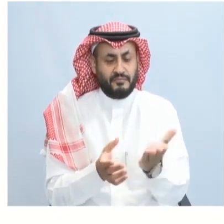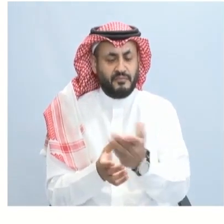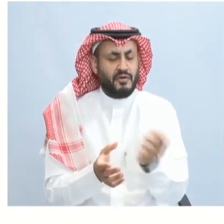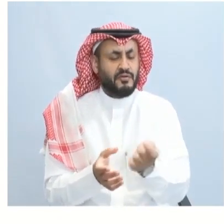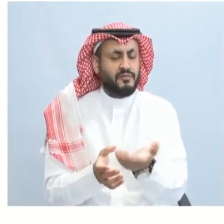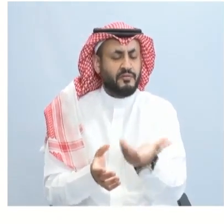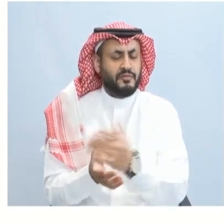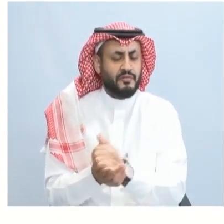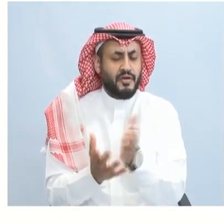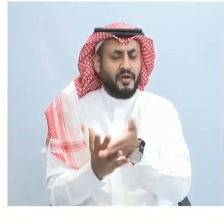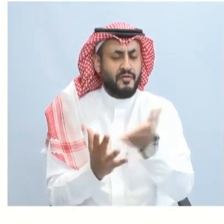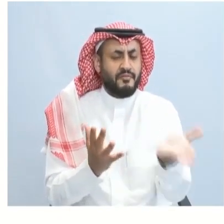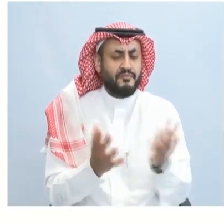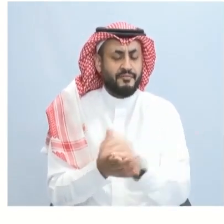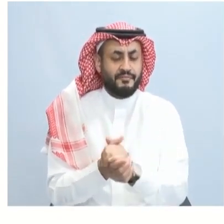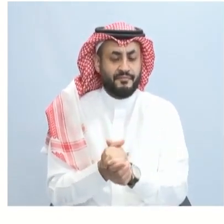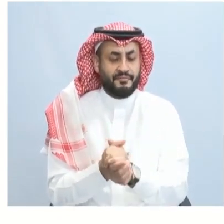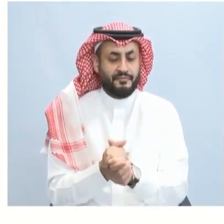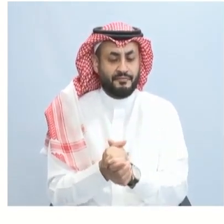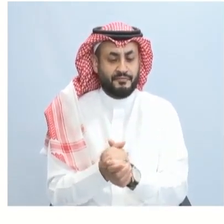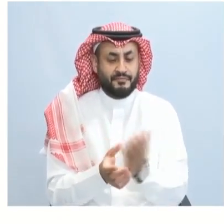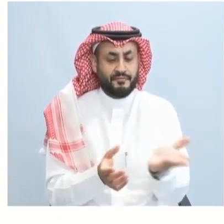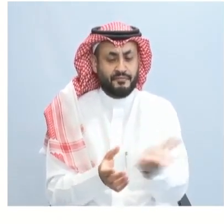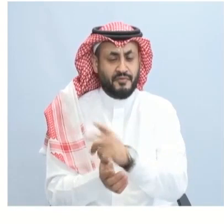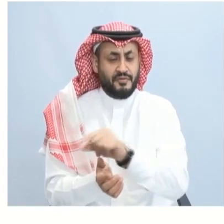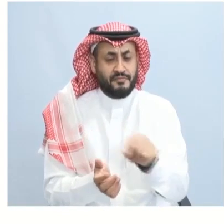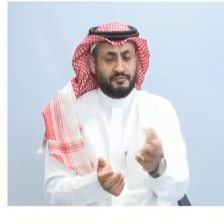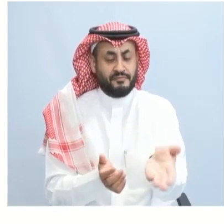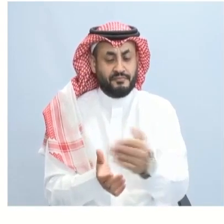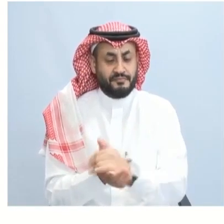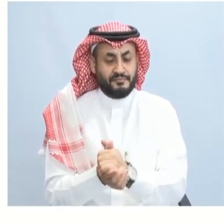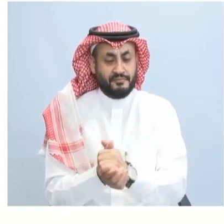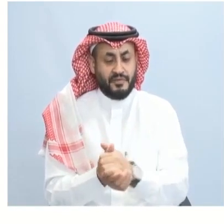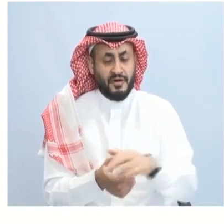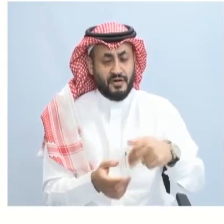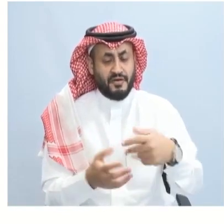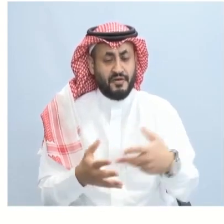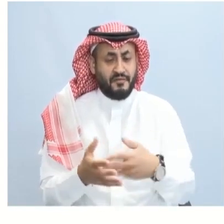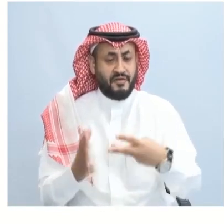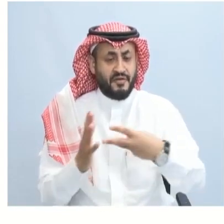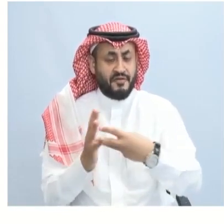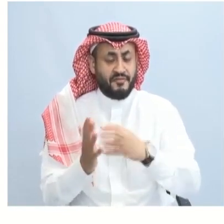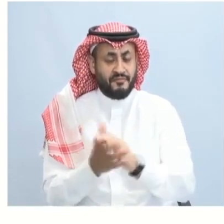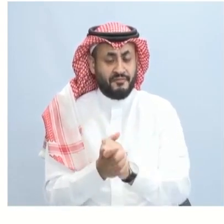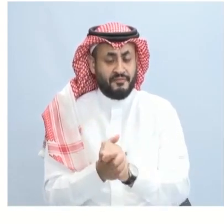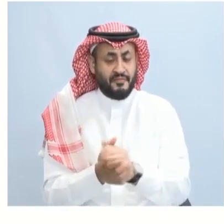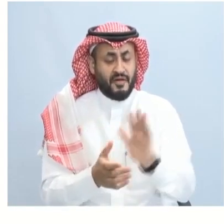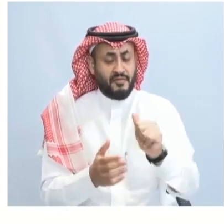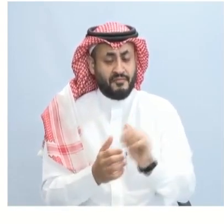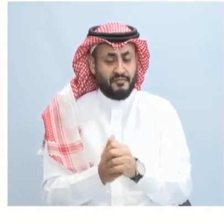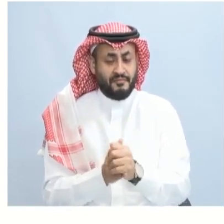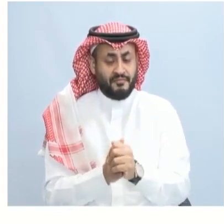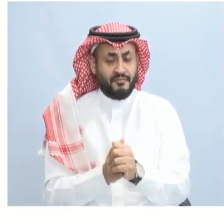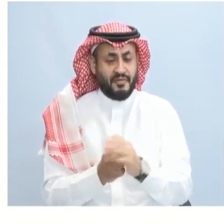write? We have here an example. He was going to attend that university, but he didn't